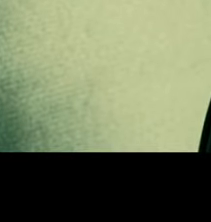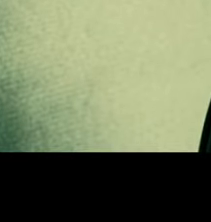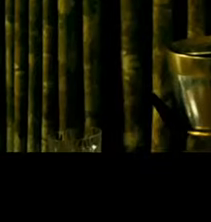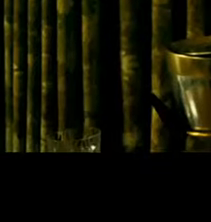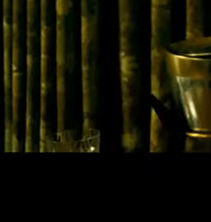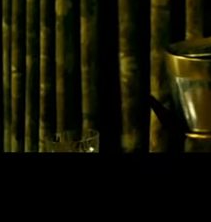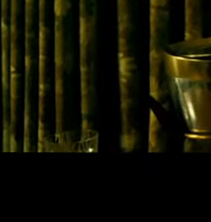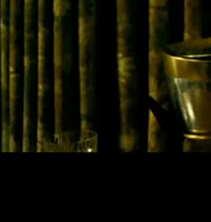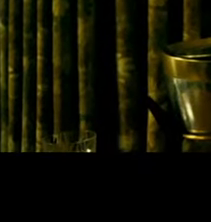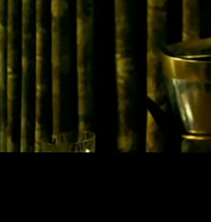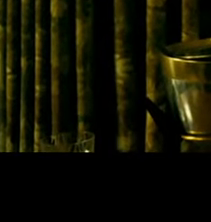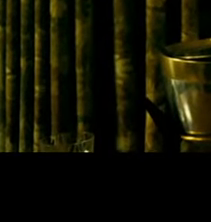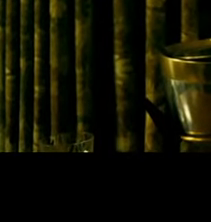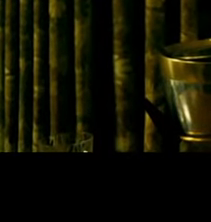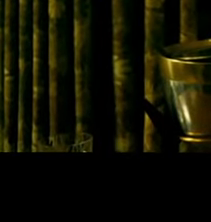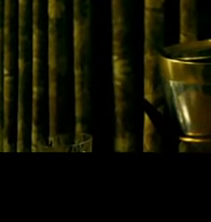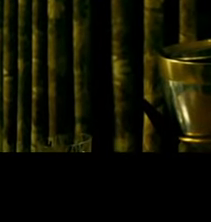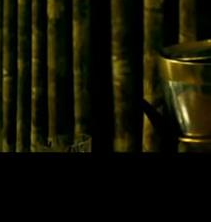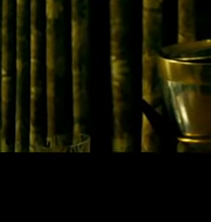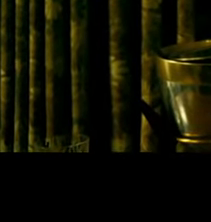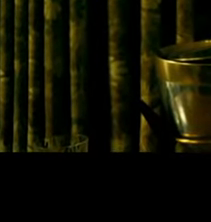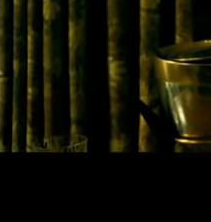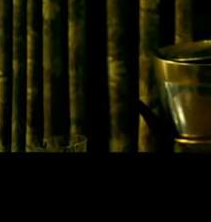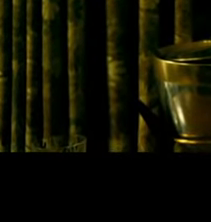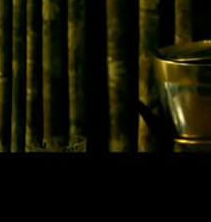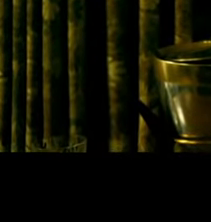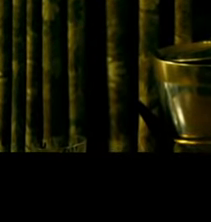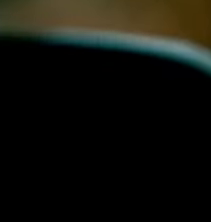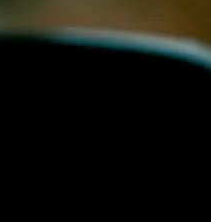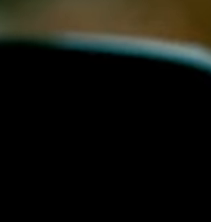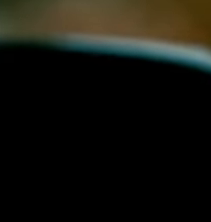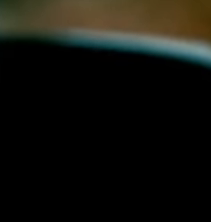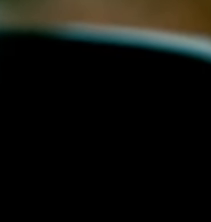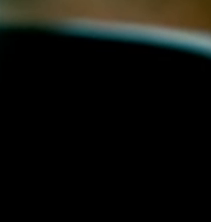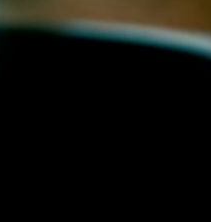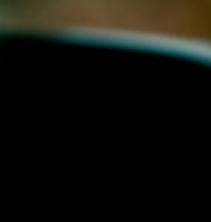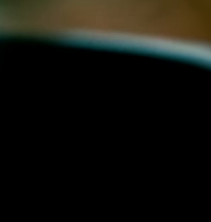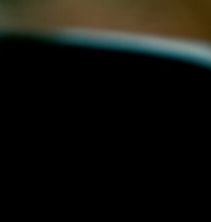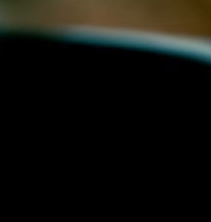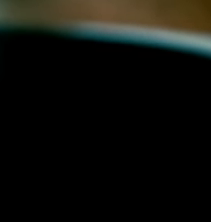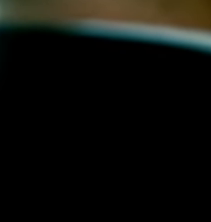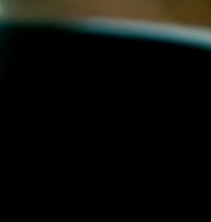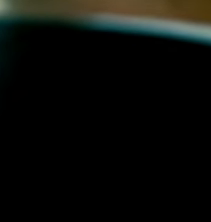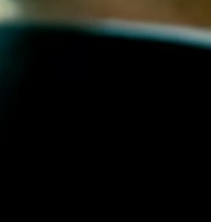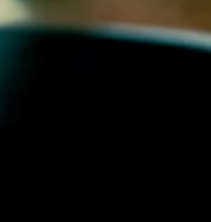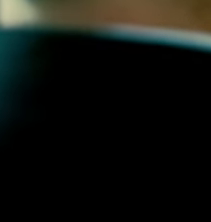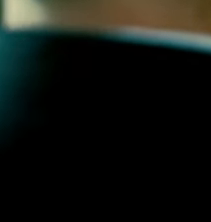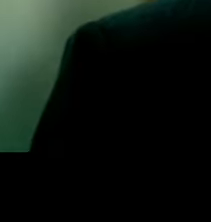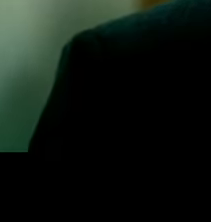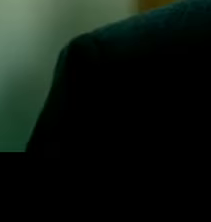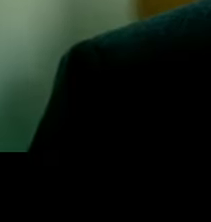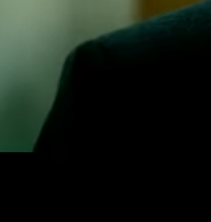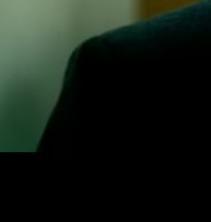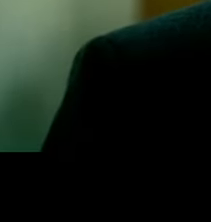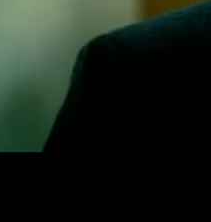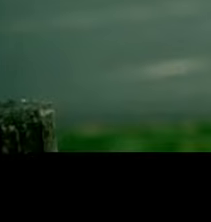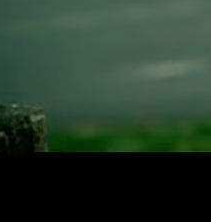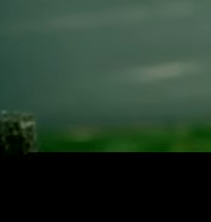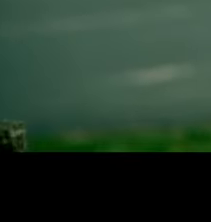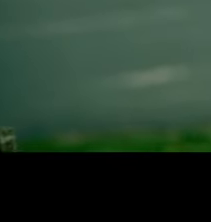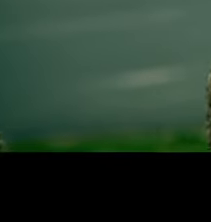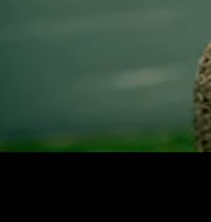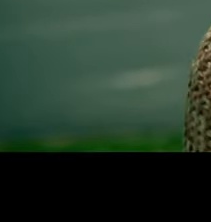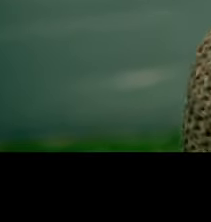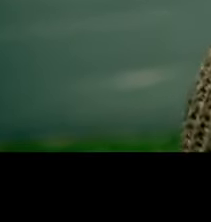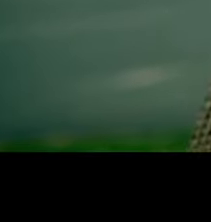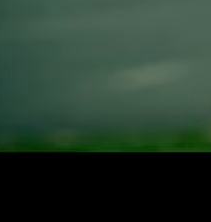lie? You're the truly vindictive, patient saints. You sit there, day after day.